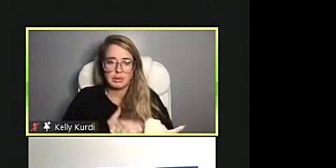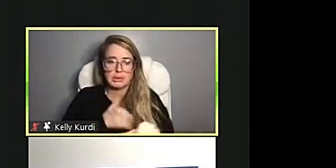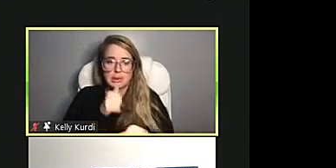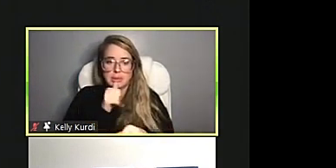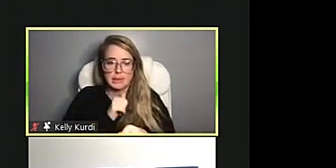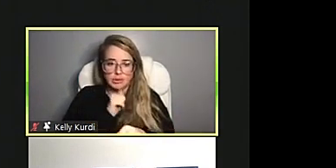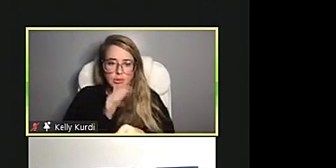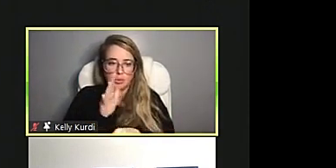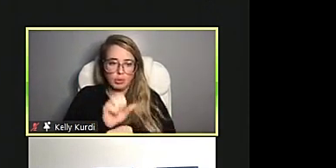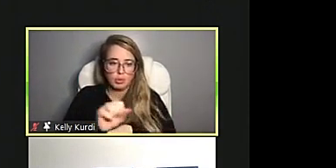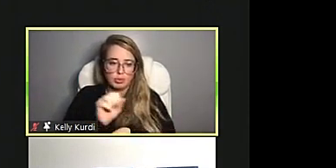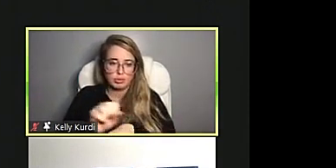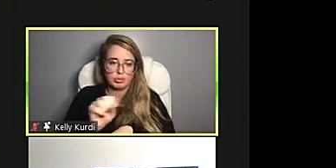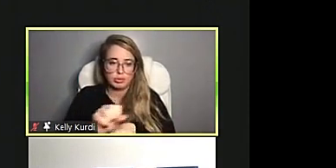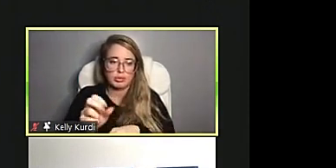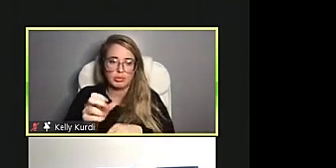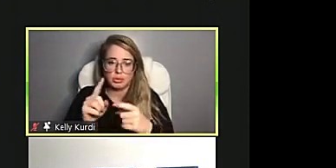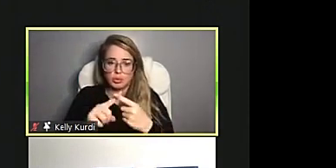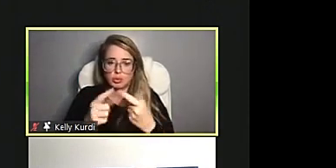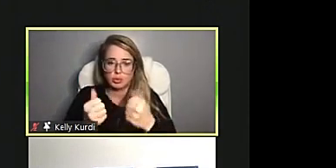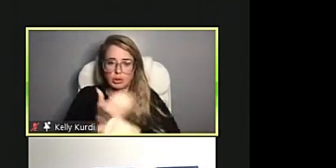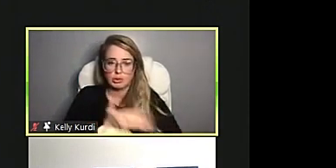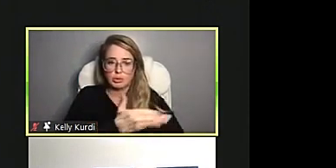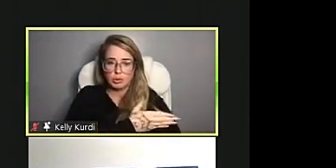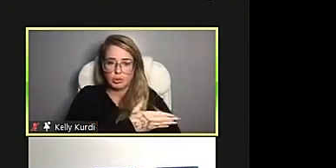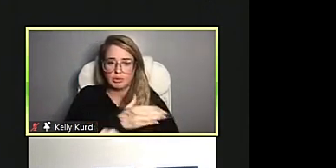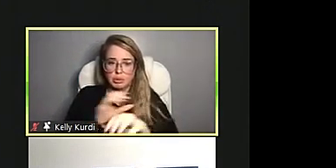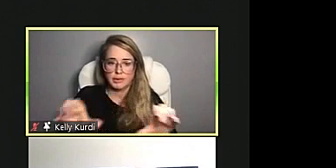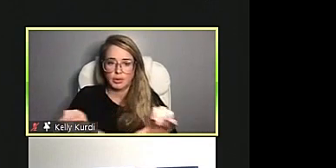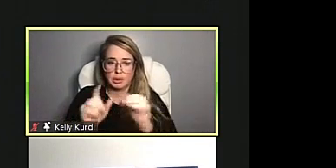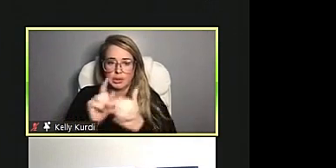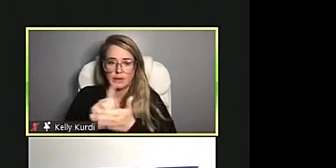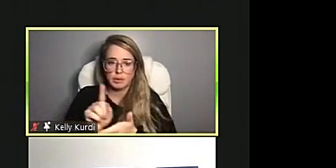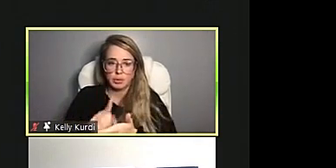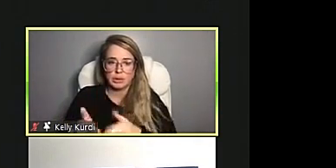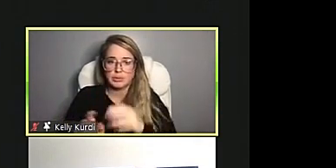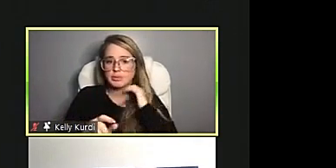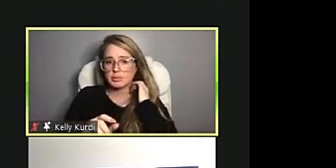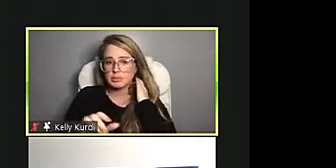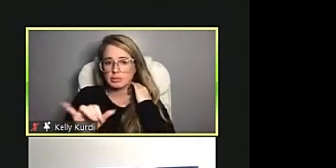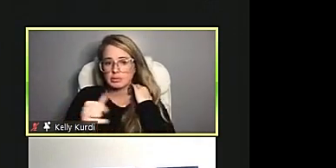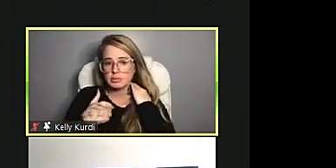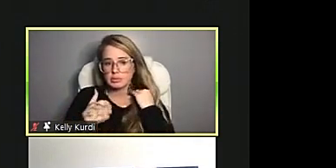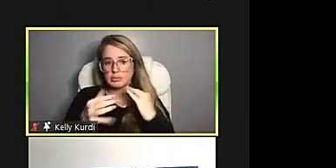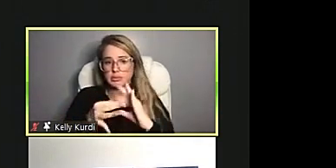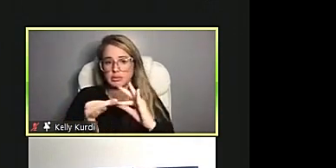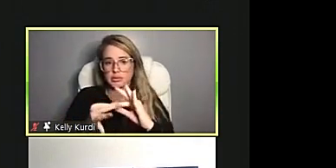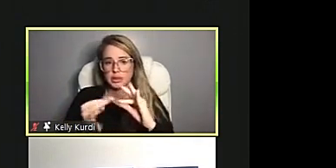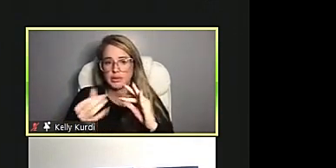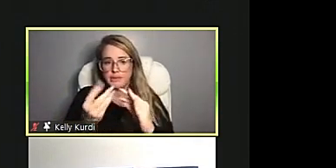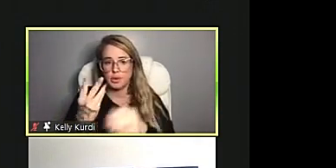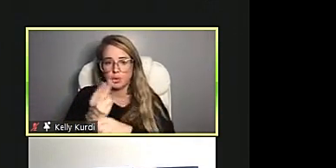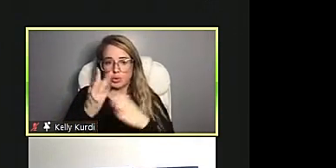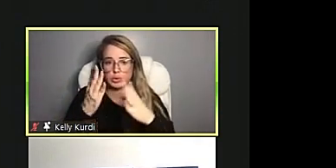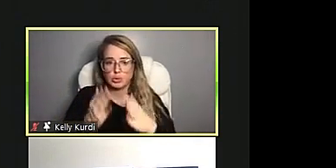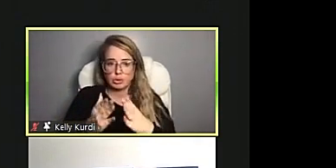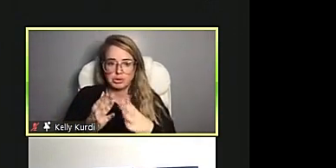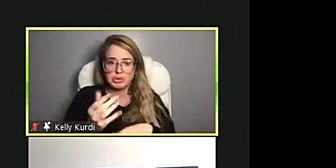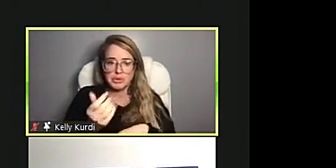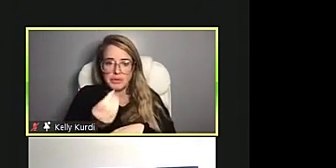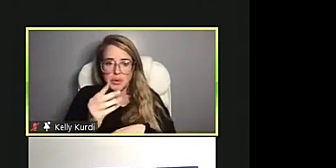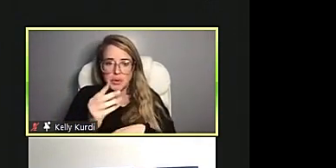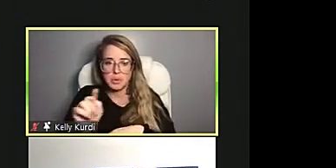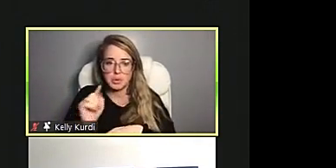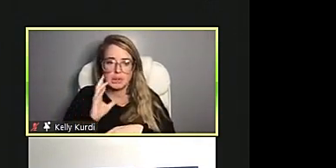working overtime to improve the performance every single week. Also, I'll mention that a few users, a small fraction, have